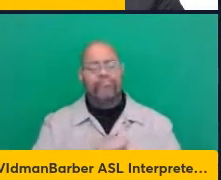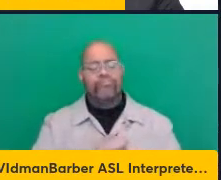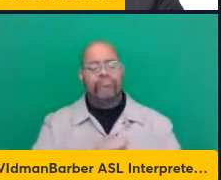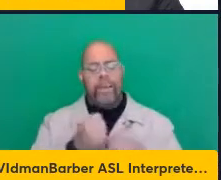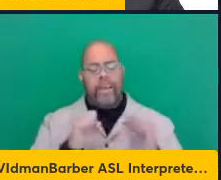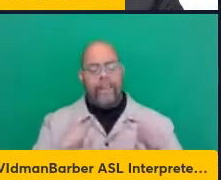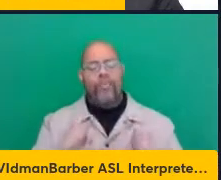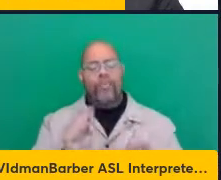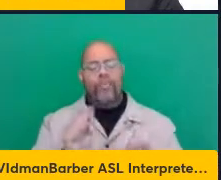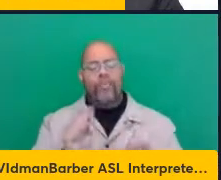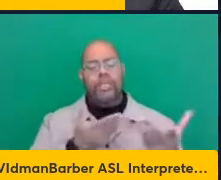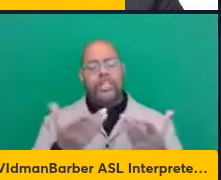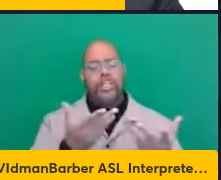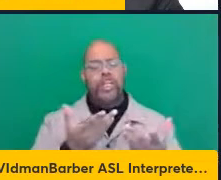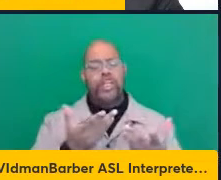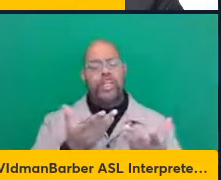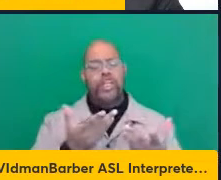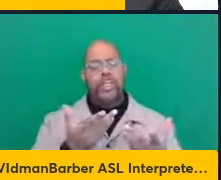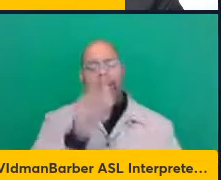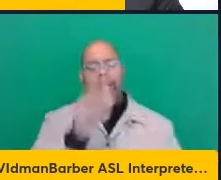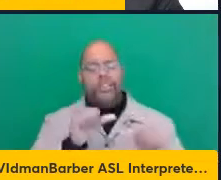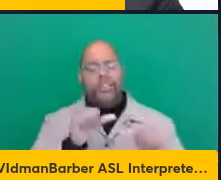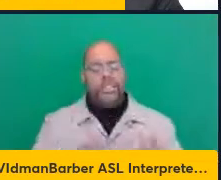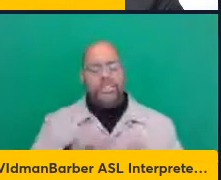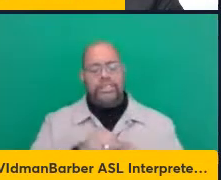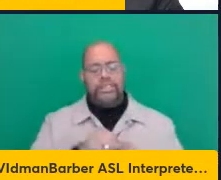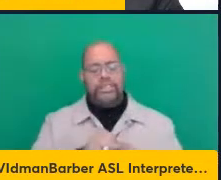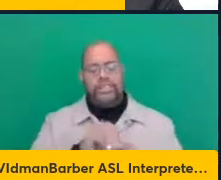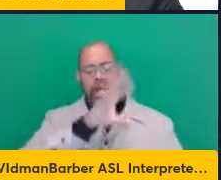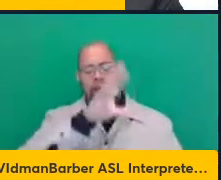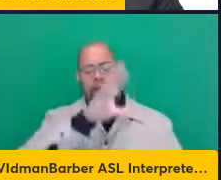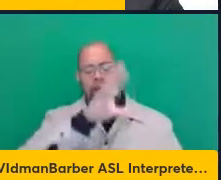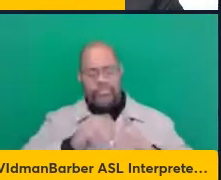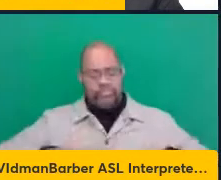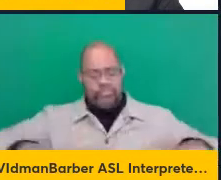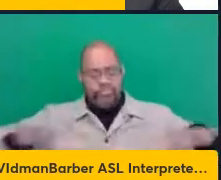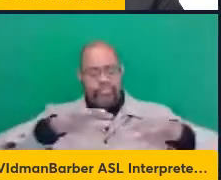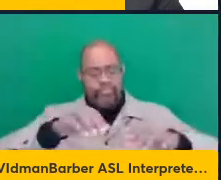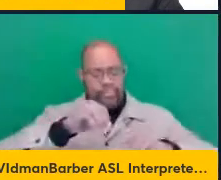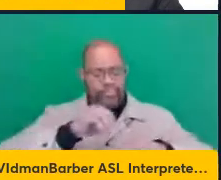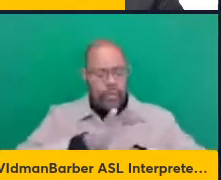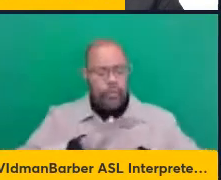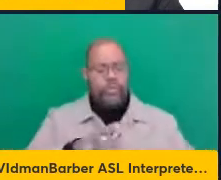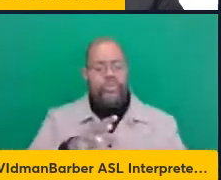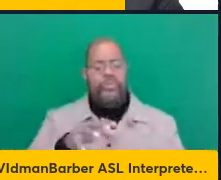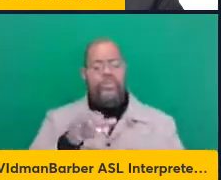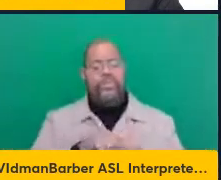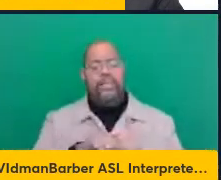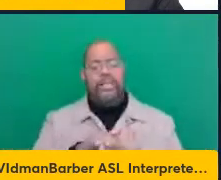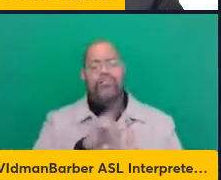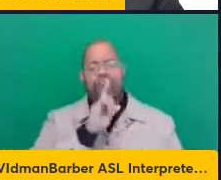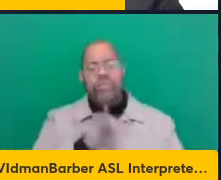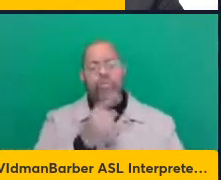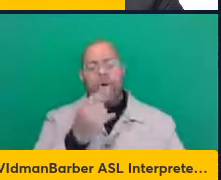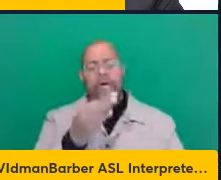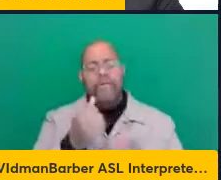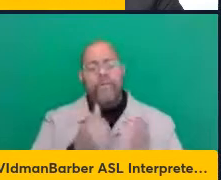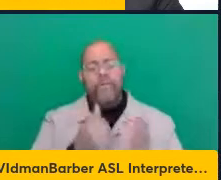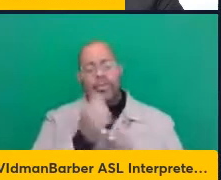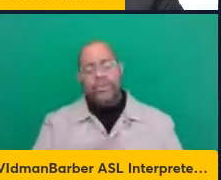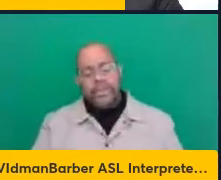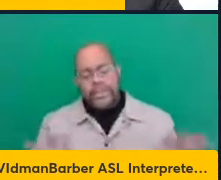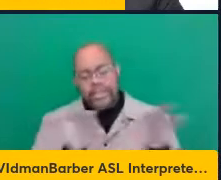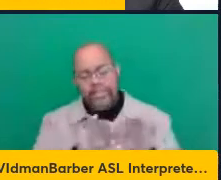effort to engage African scientists in the diaspora, and this has really been one of the most